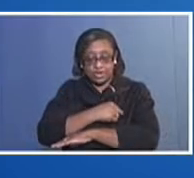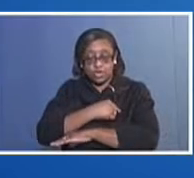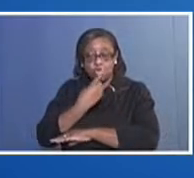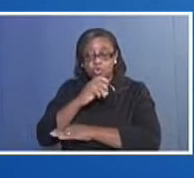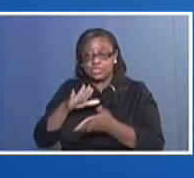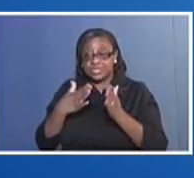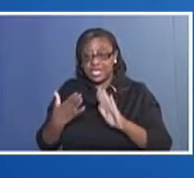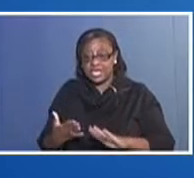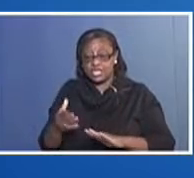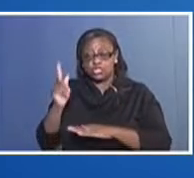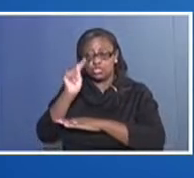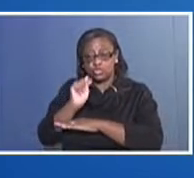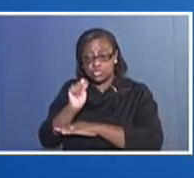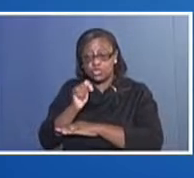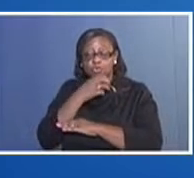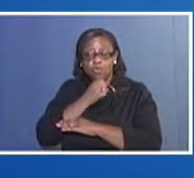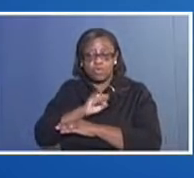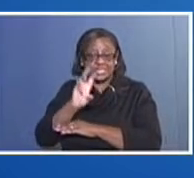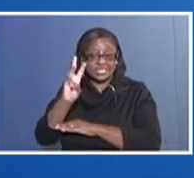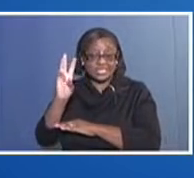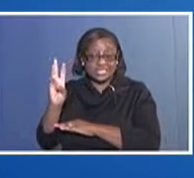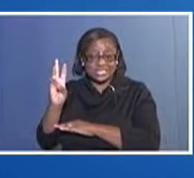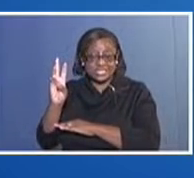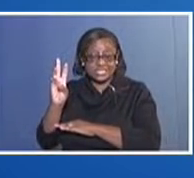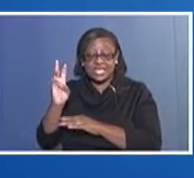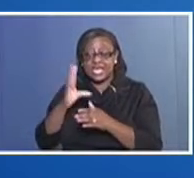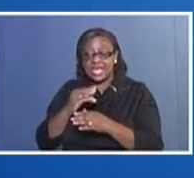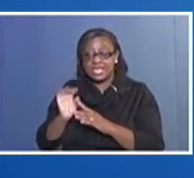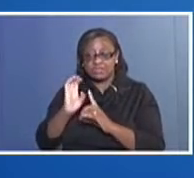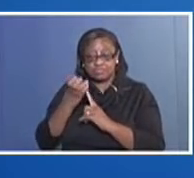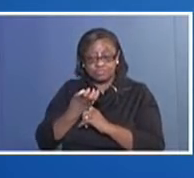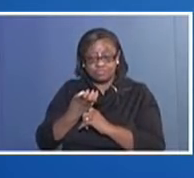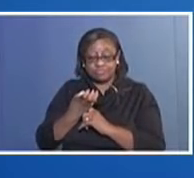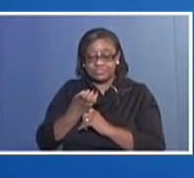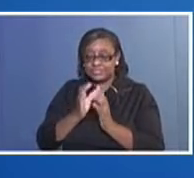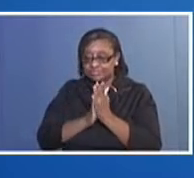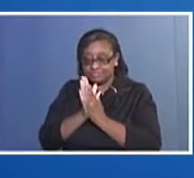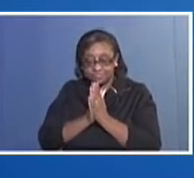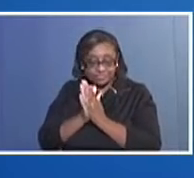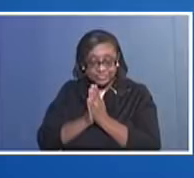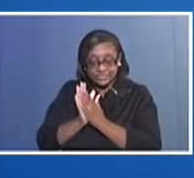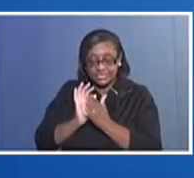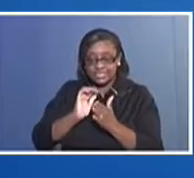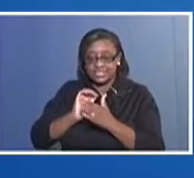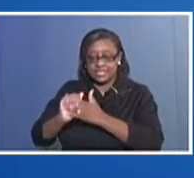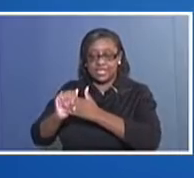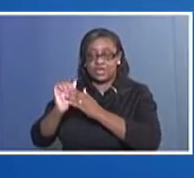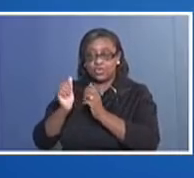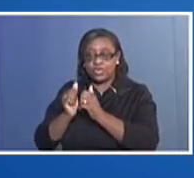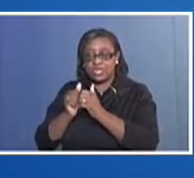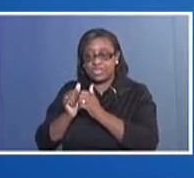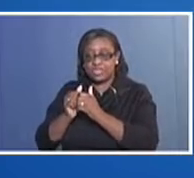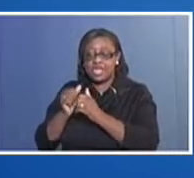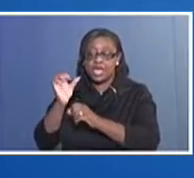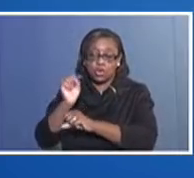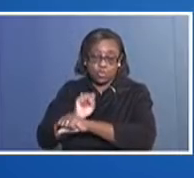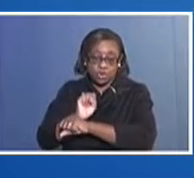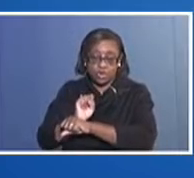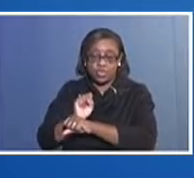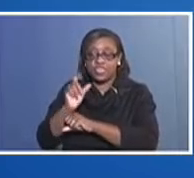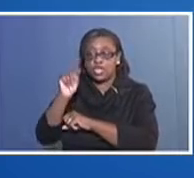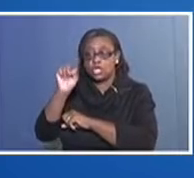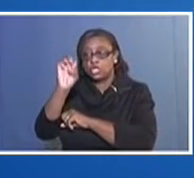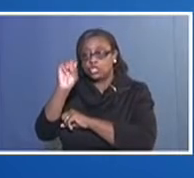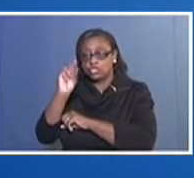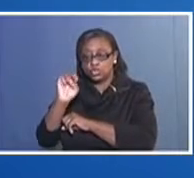on Tuesday. He was 66. A cultural enthusiast, he worked with legendary musician Tony Obeahman McKay